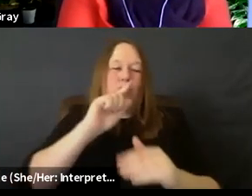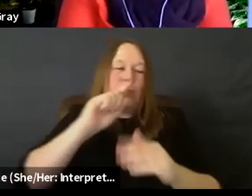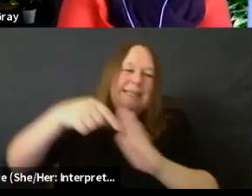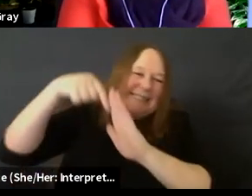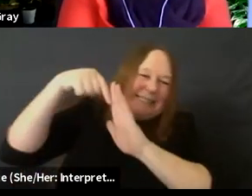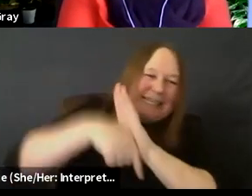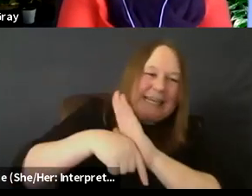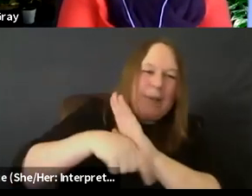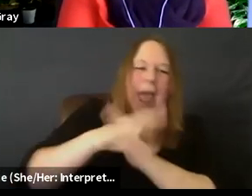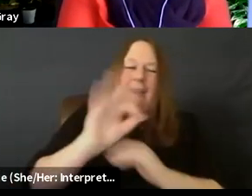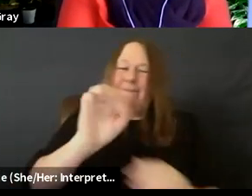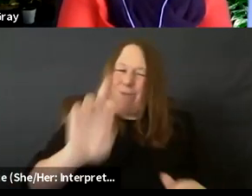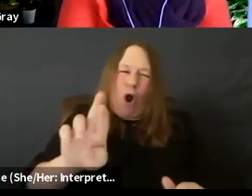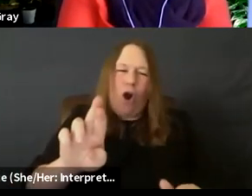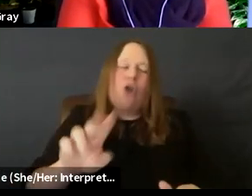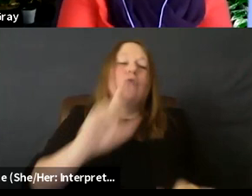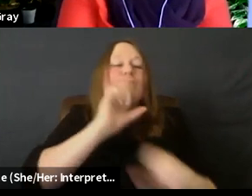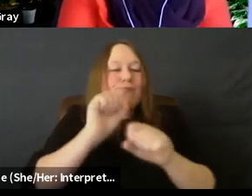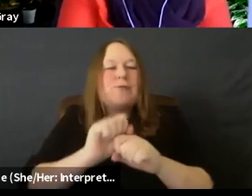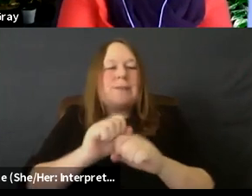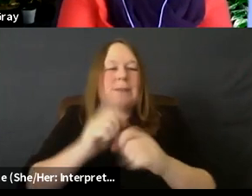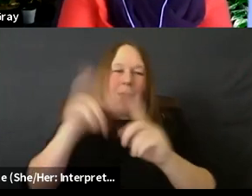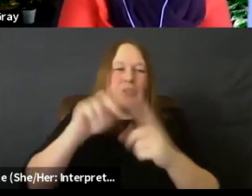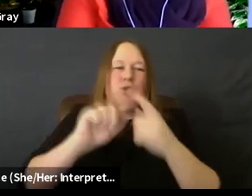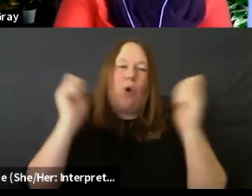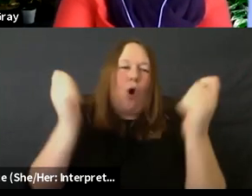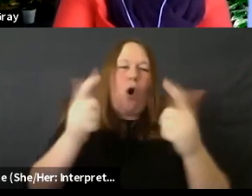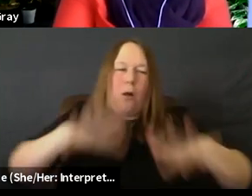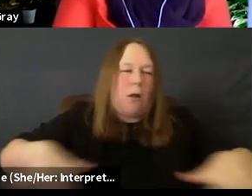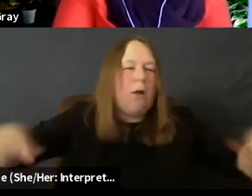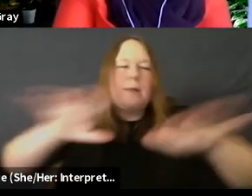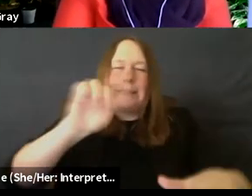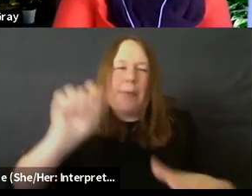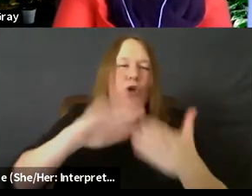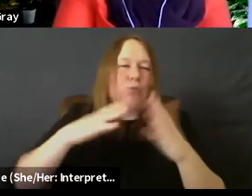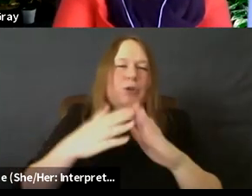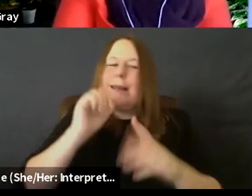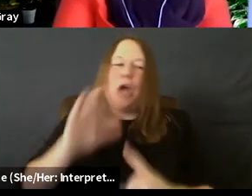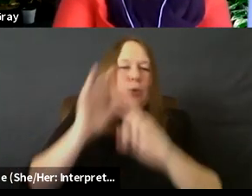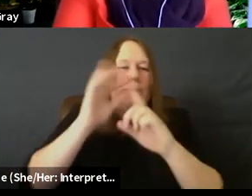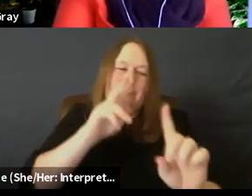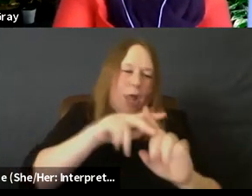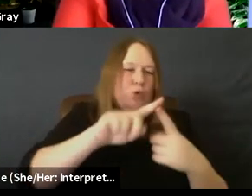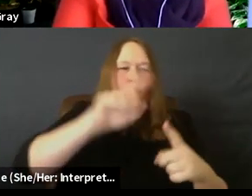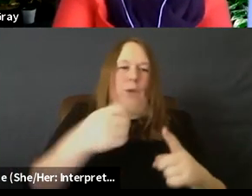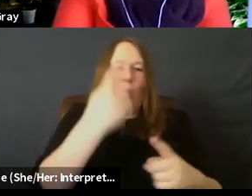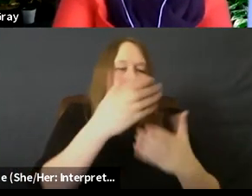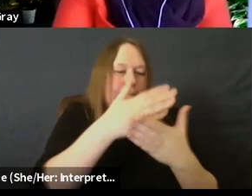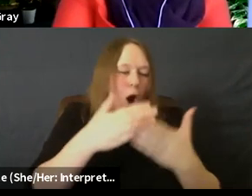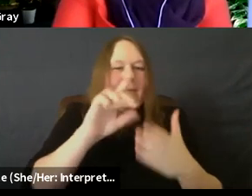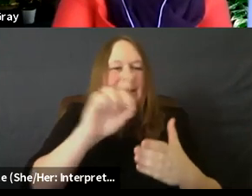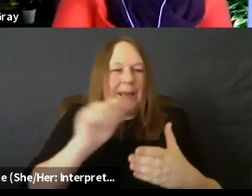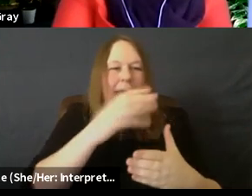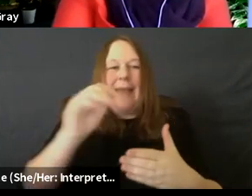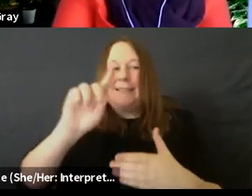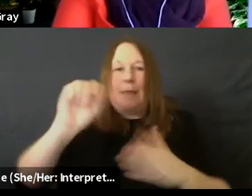and far. And this is true across disabled communities. It is not unique to only one facet of the disability and